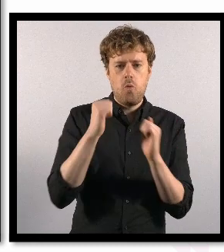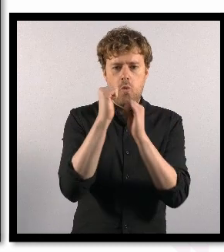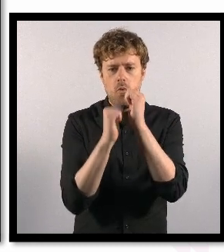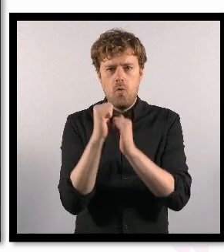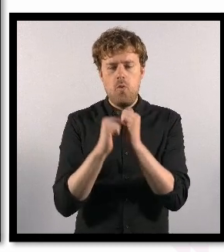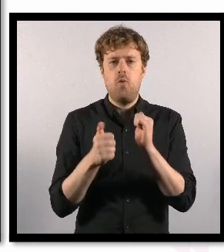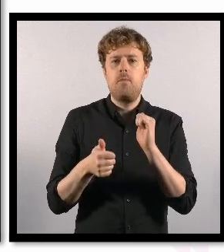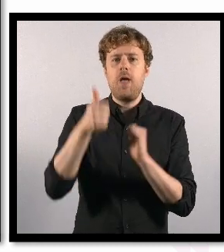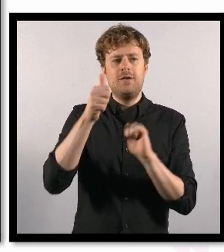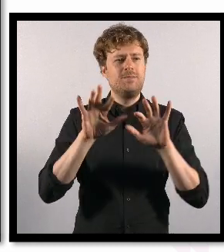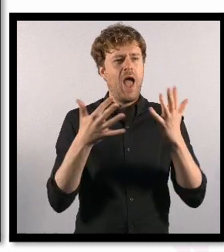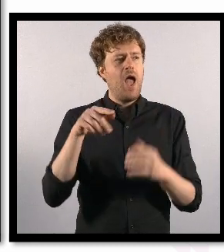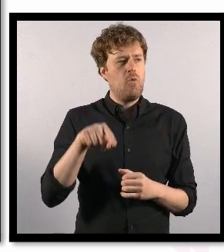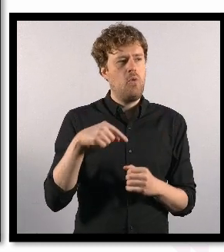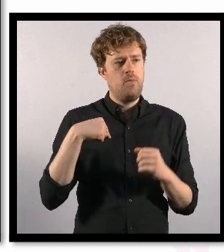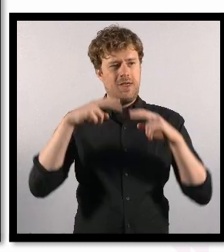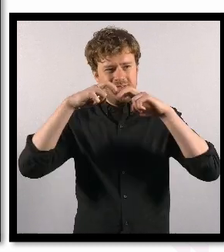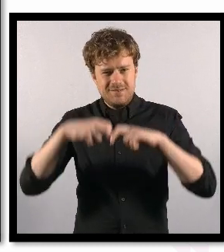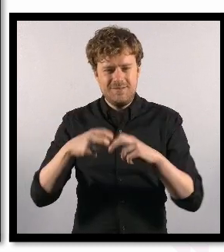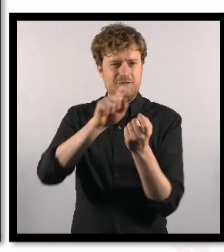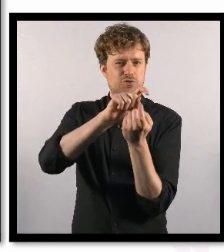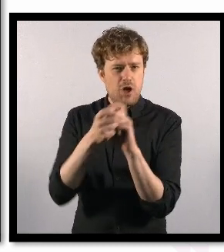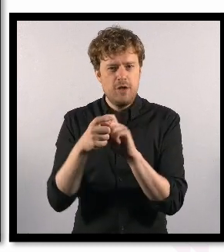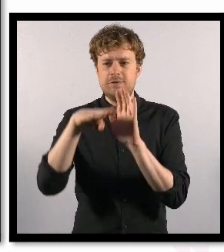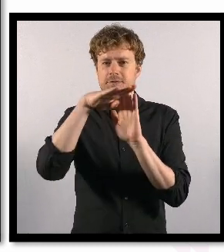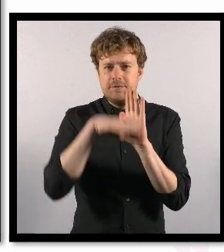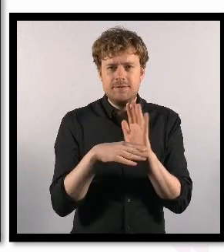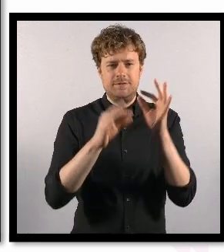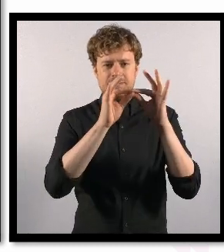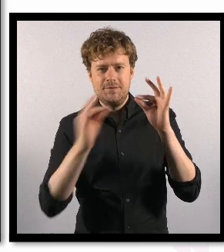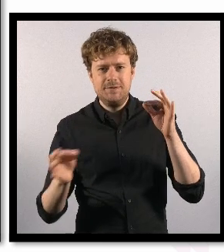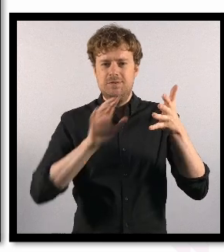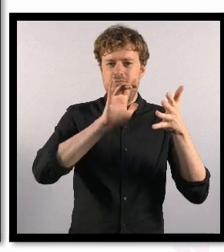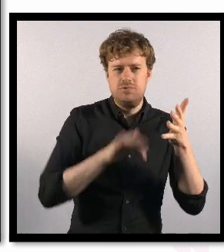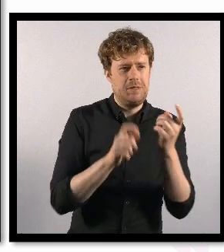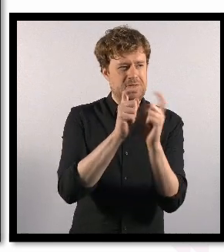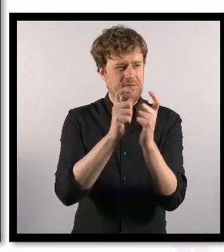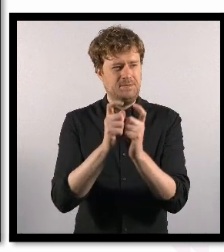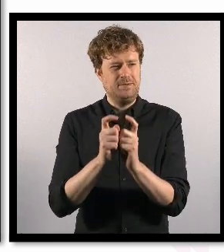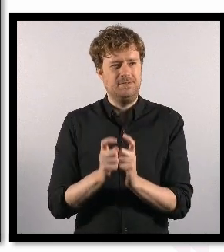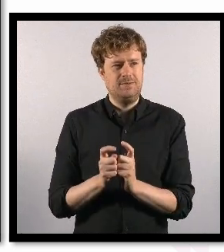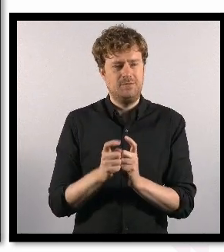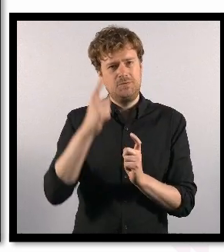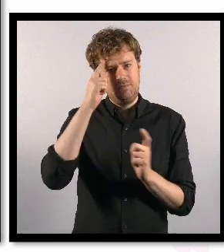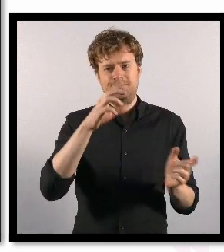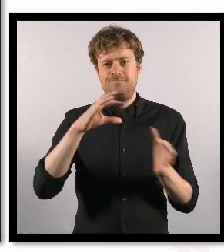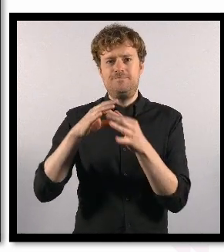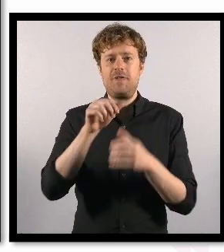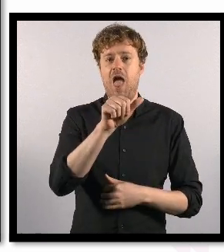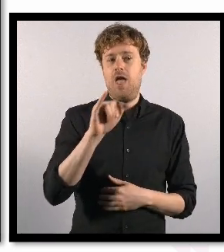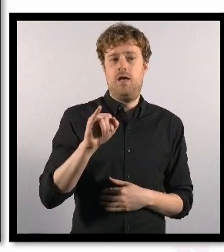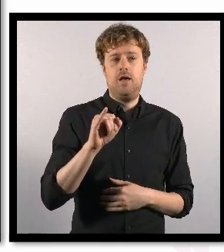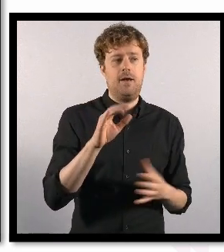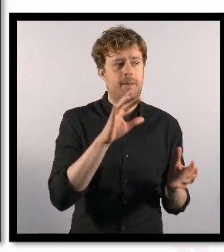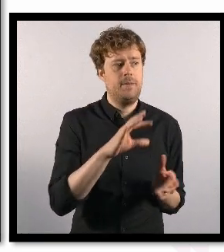process, we need to see those states, the red ones, and we need to see them experimentally. And we need to see them for a protein alone in solution